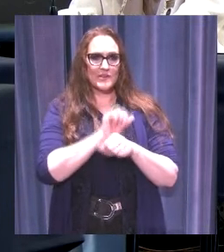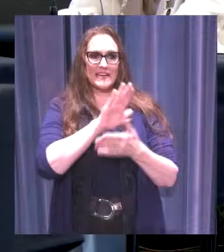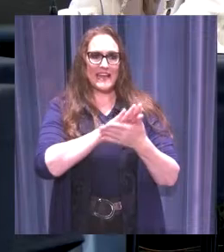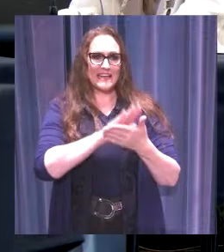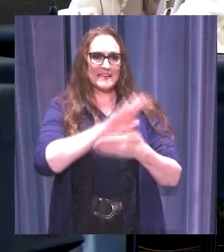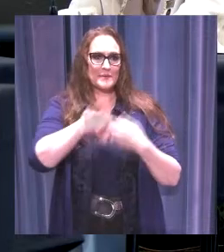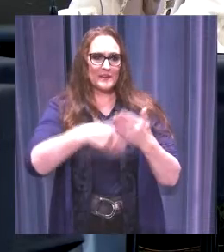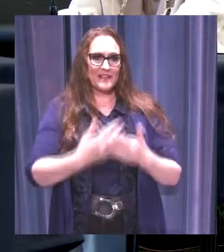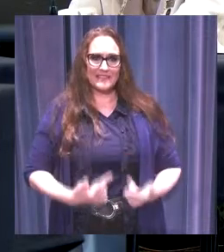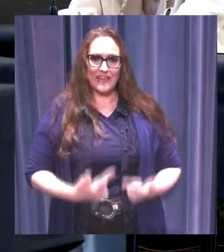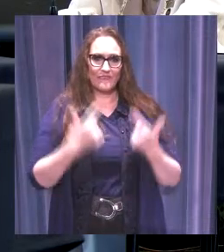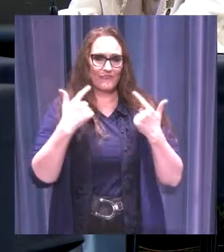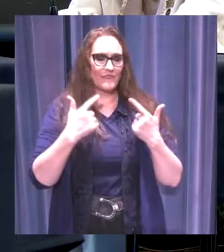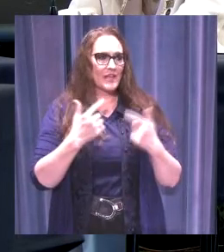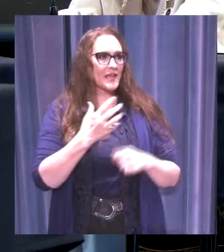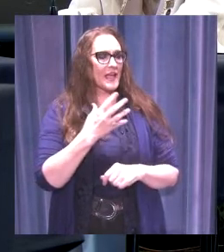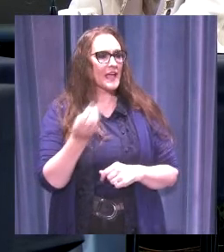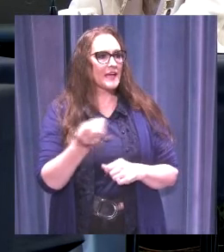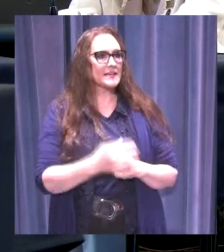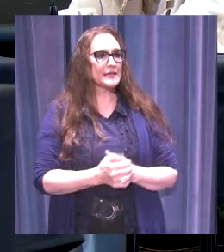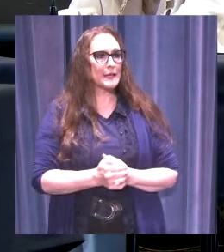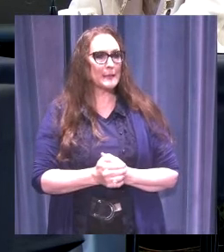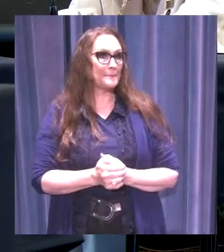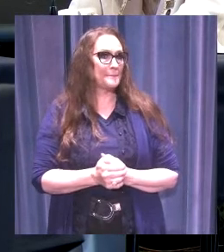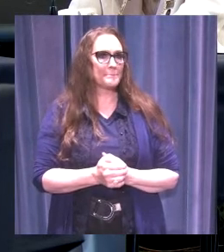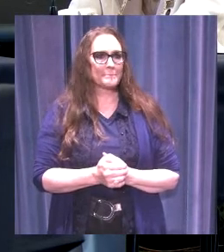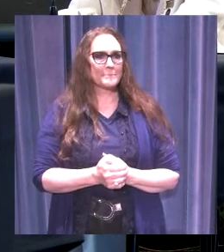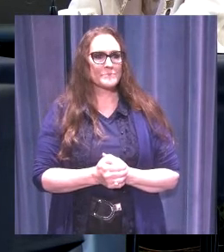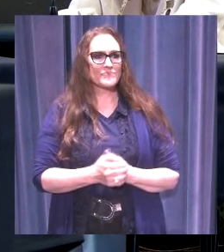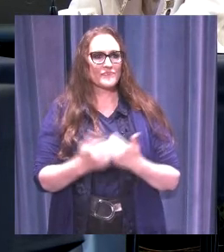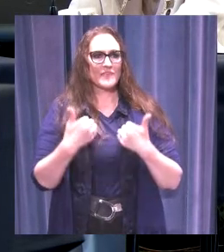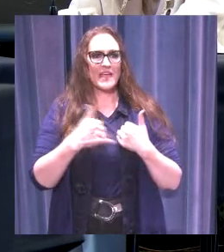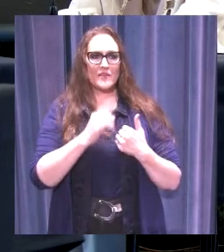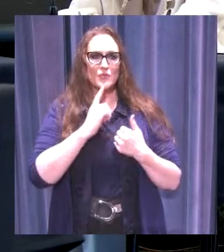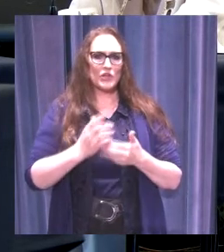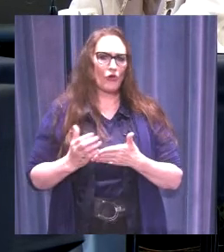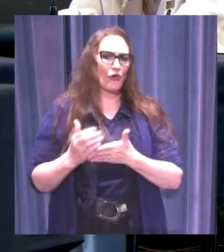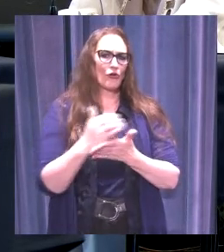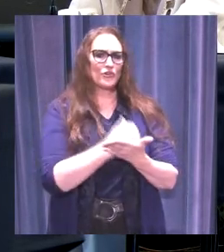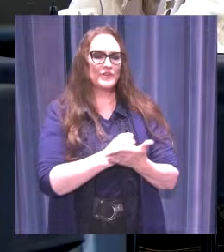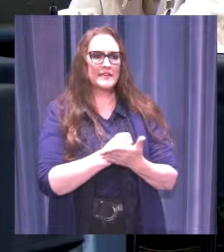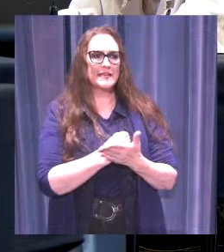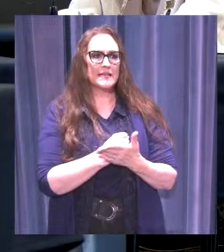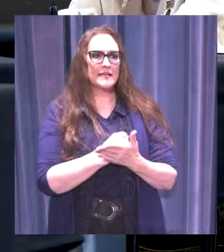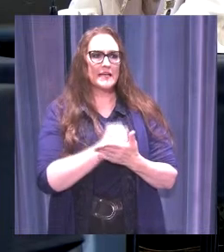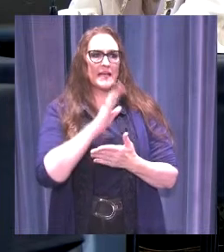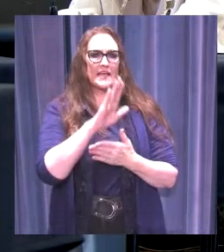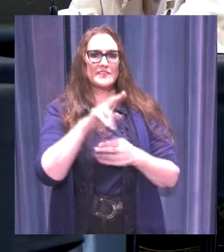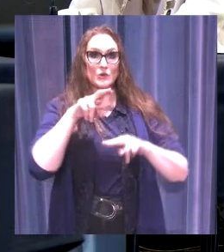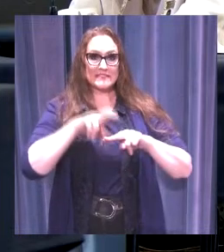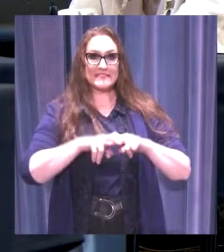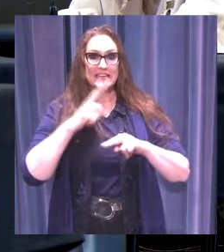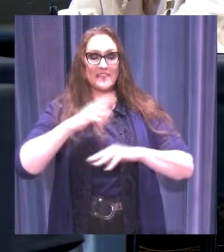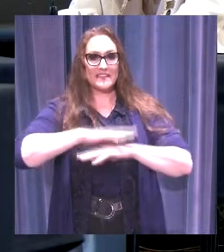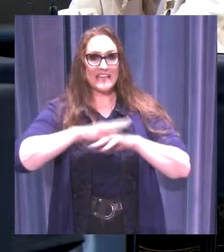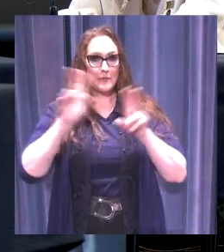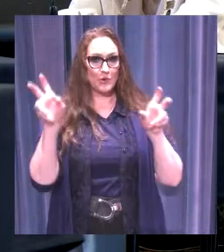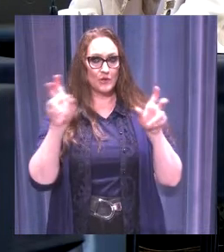entire life and have really earned their seat at the